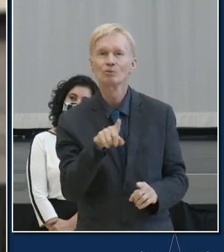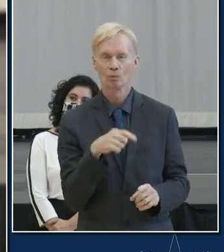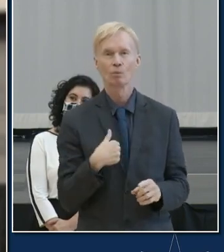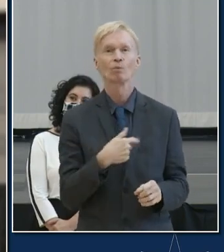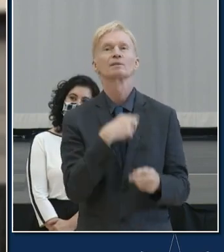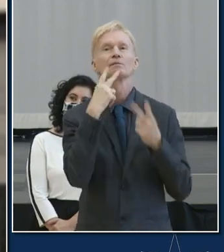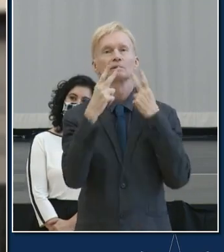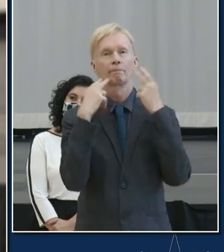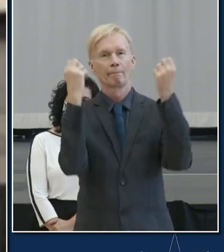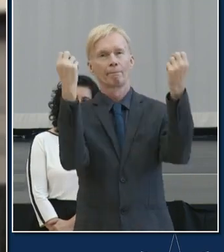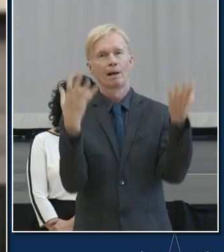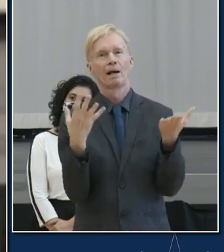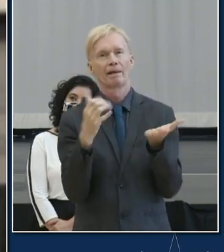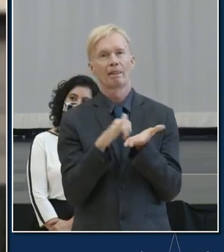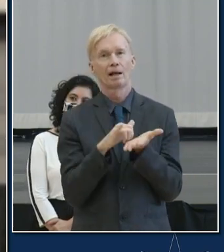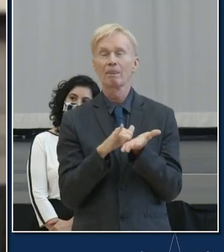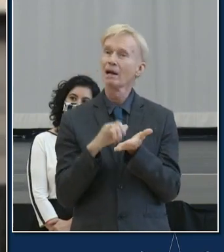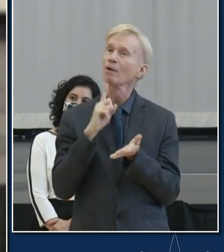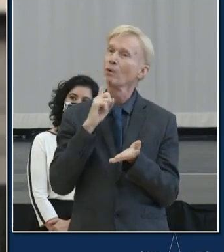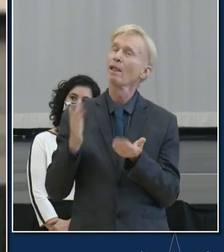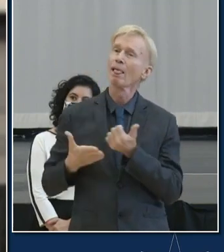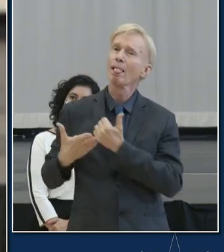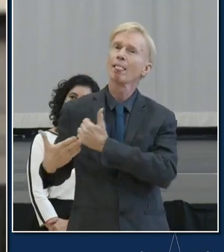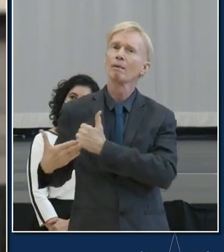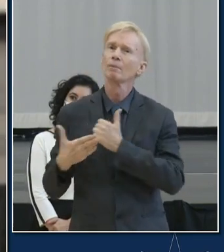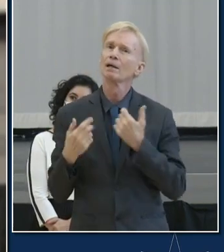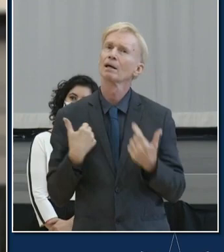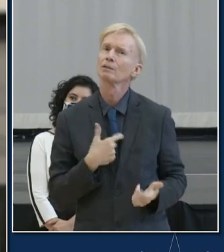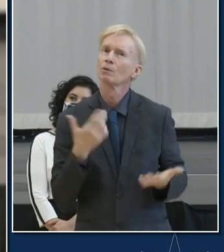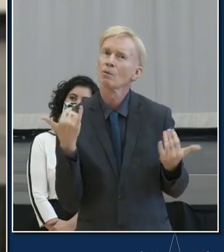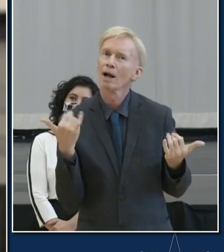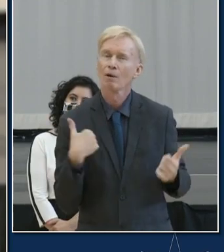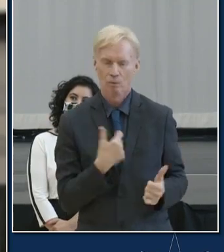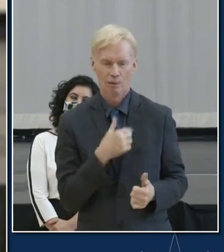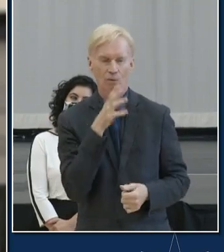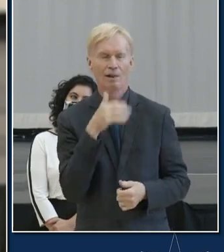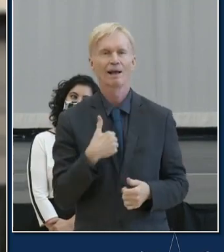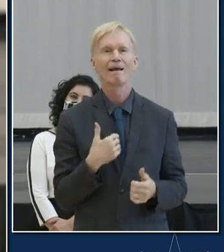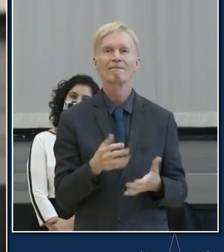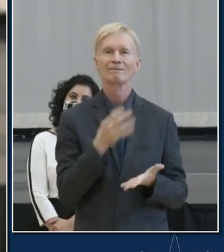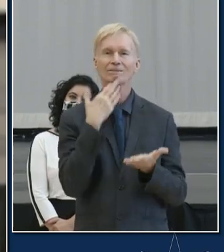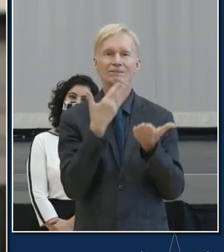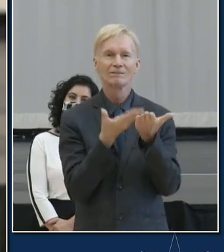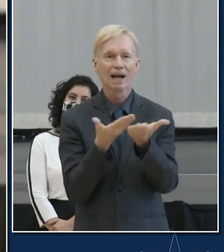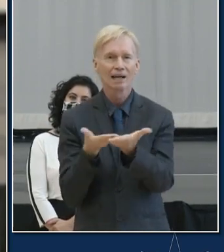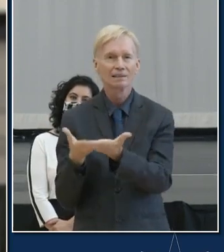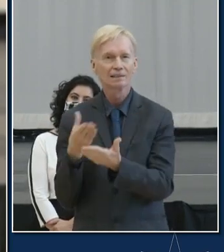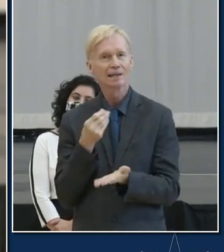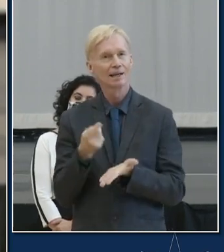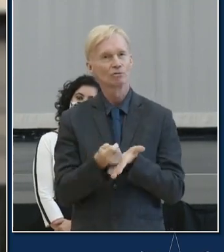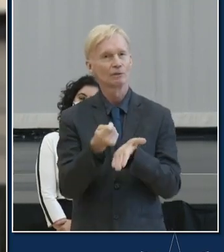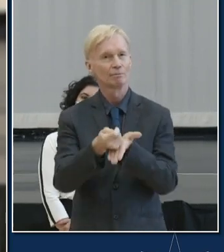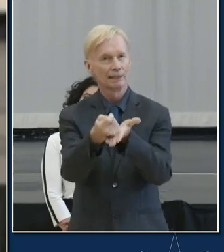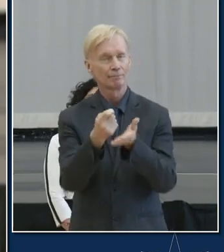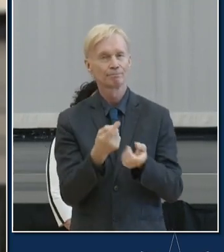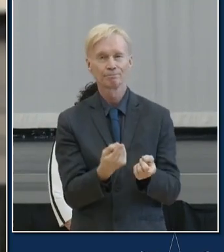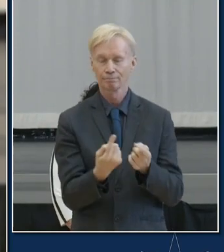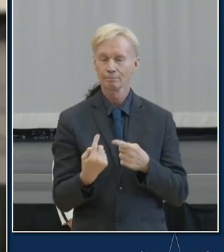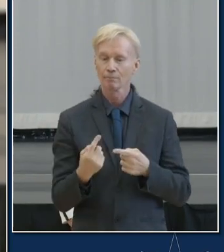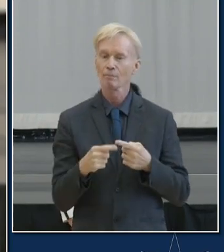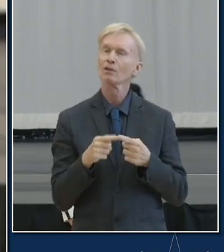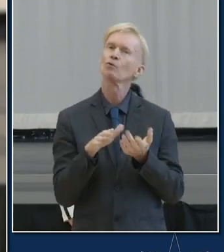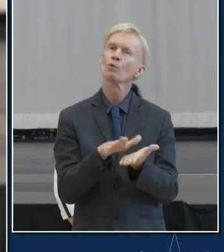think ultimately is a healthy thing, because then we can provide them with the facts and the truth. Back to school opening, Yep. We did talk about